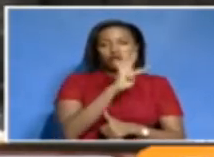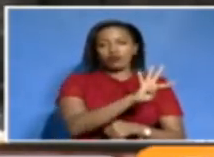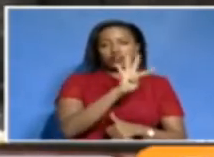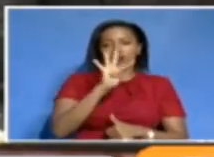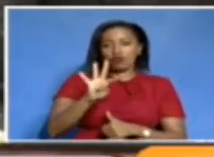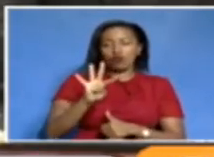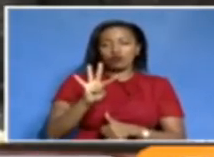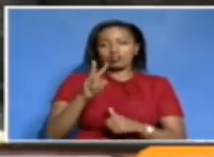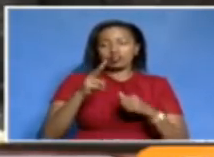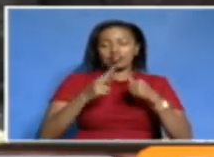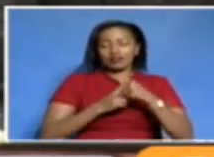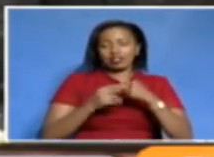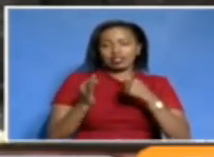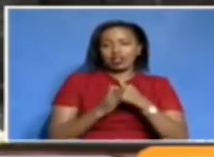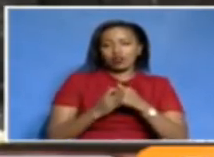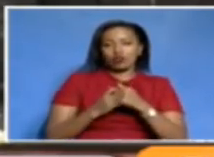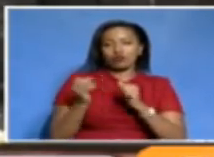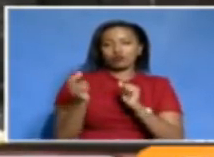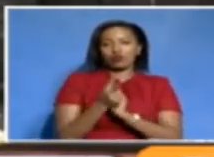4479 of 12th